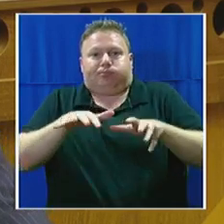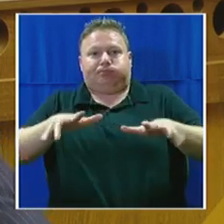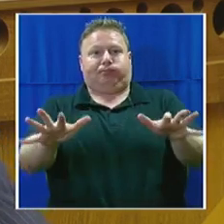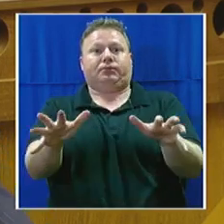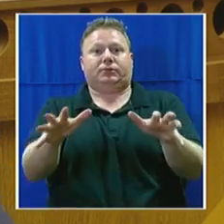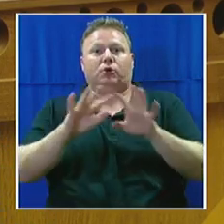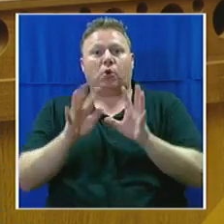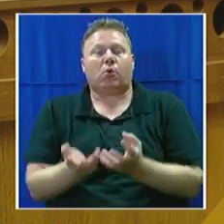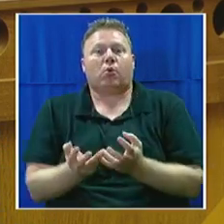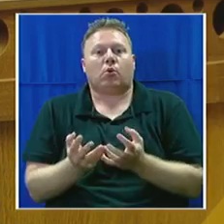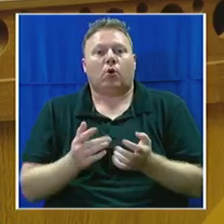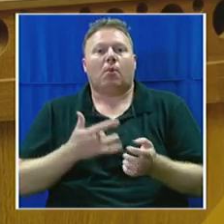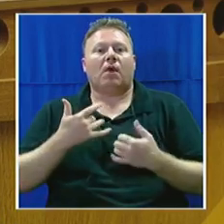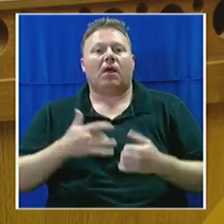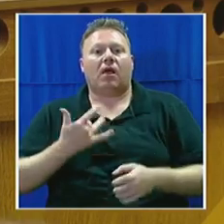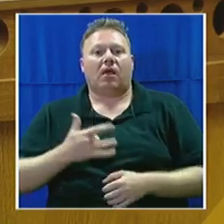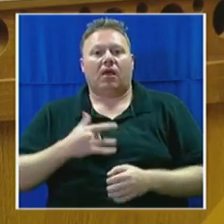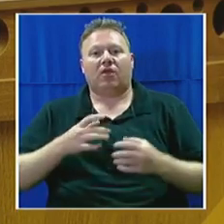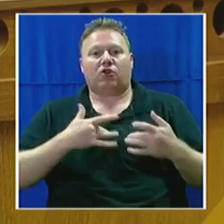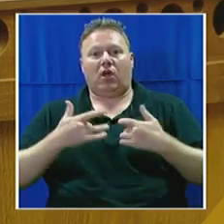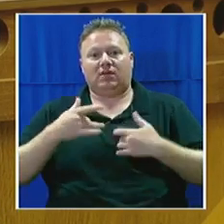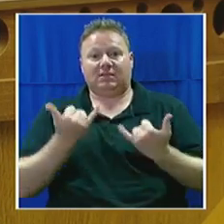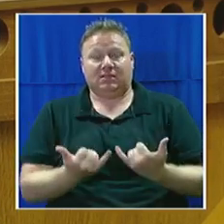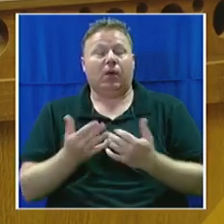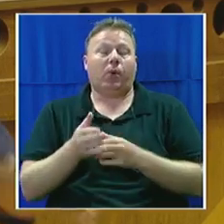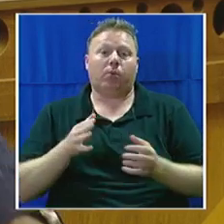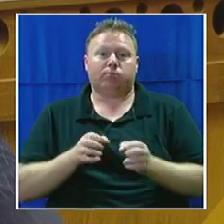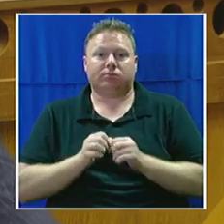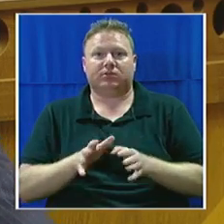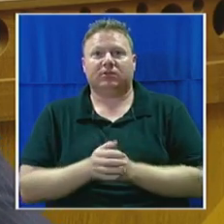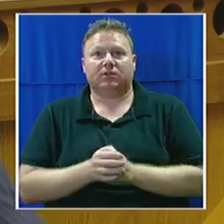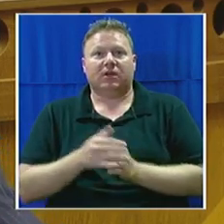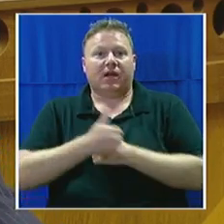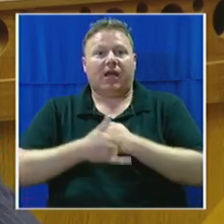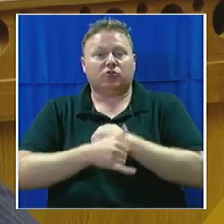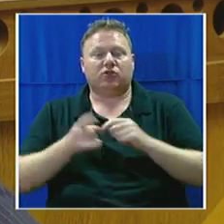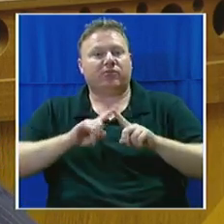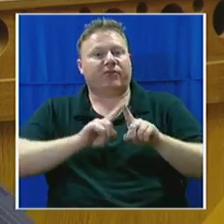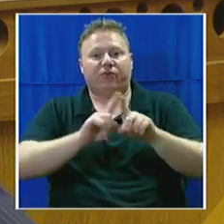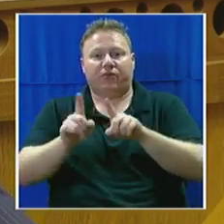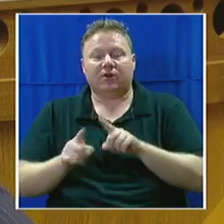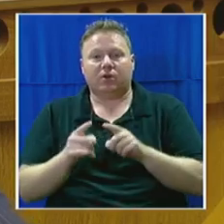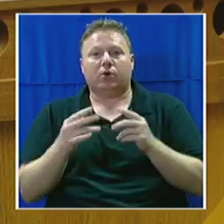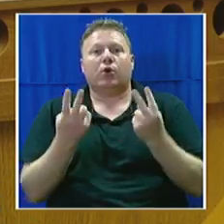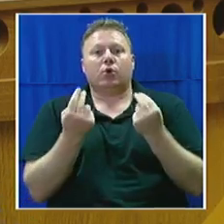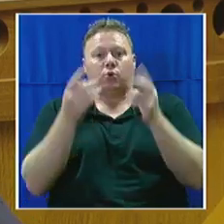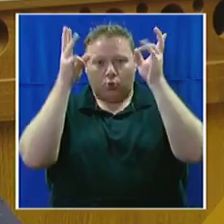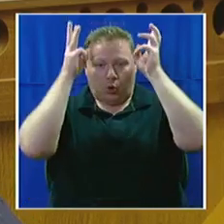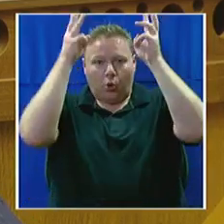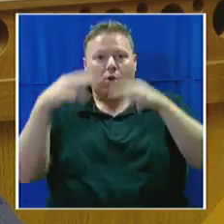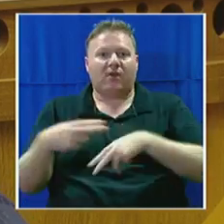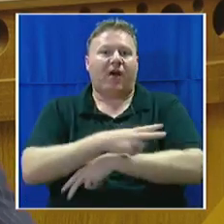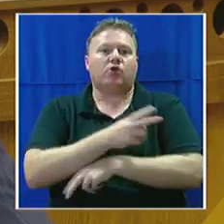crisis such as this one. As countries all around the world grapple with responding to the new coronavirus, it